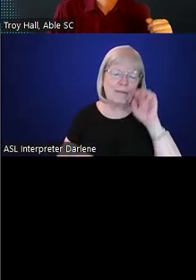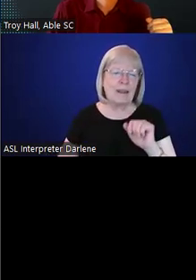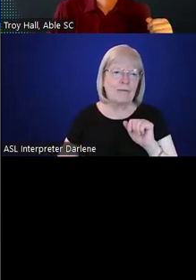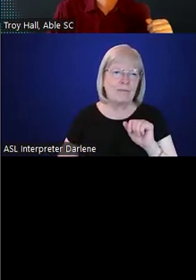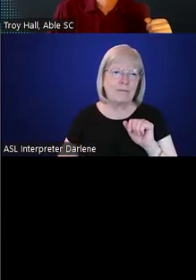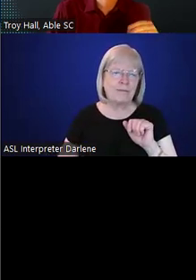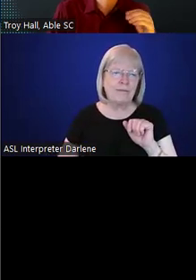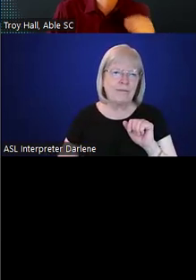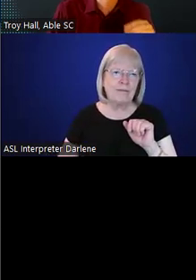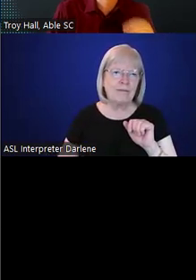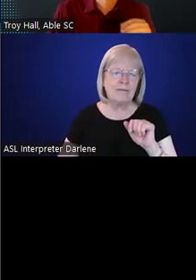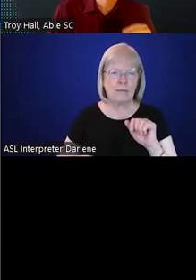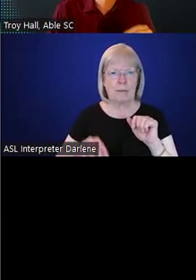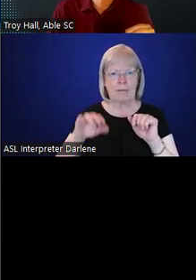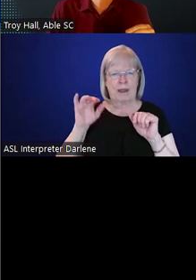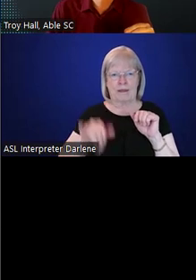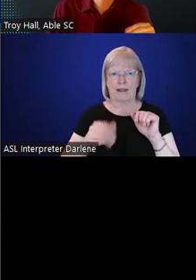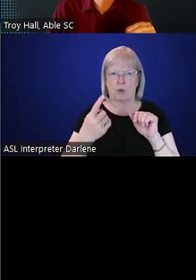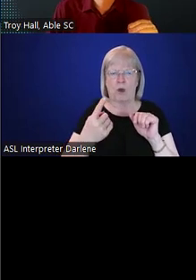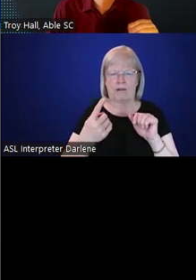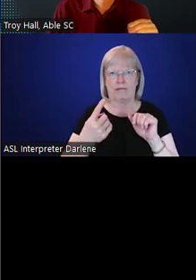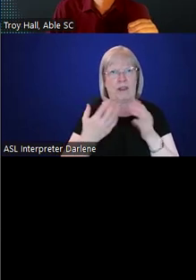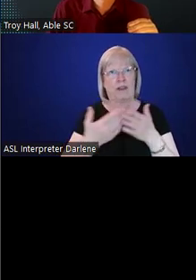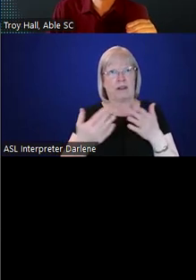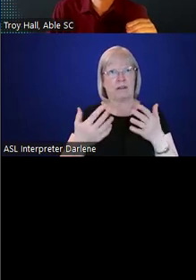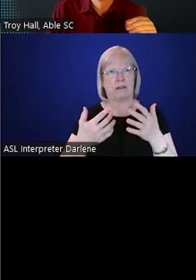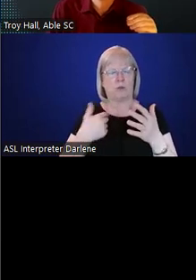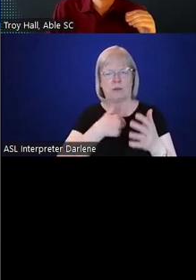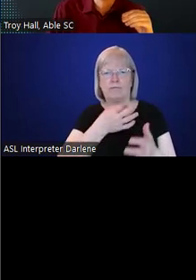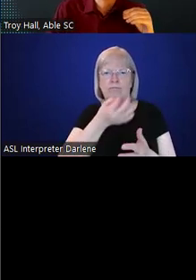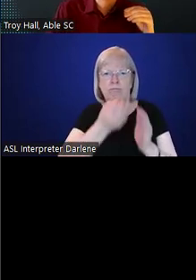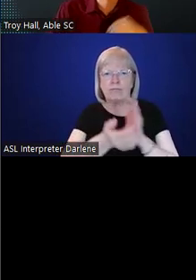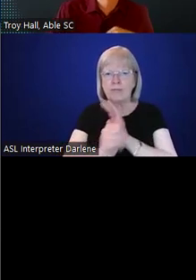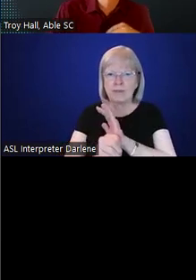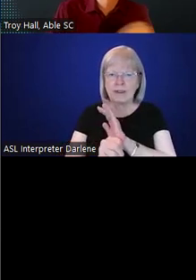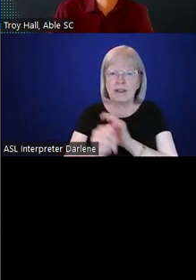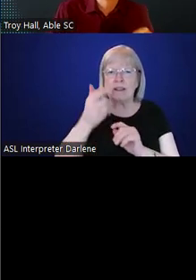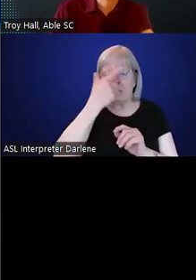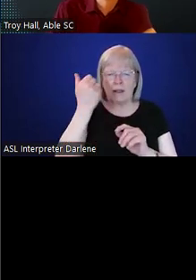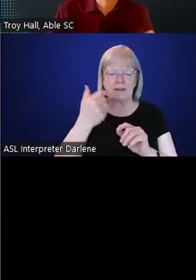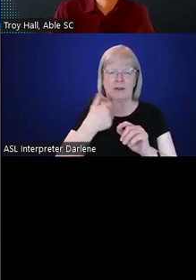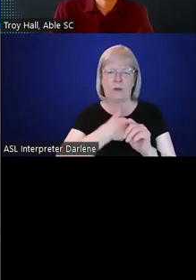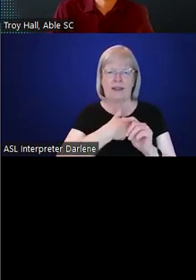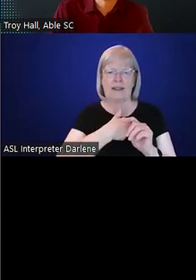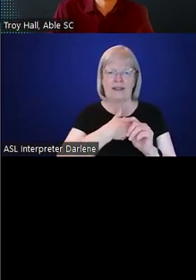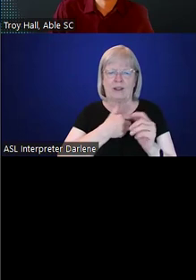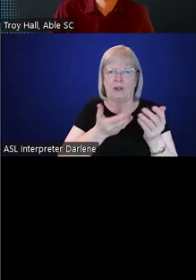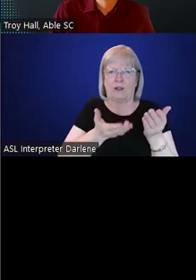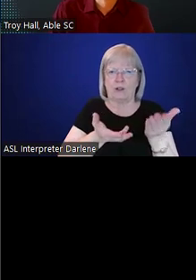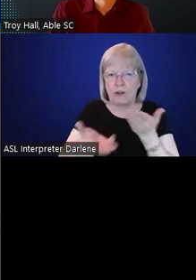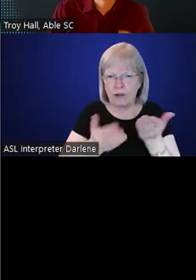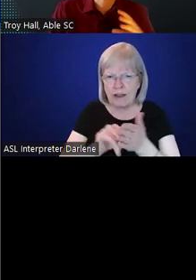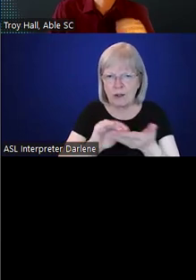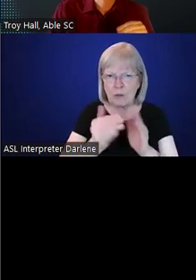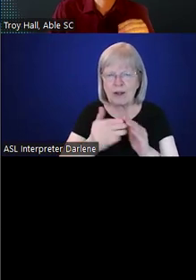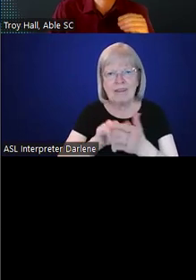Yeah. This is definitely one of our strengths, right? Because we serve the community that we are a part of.